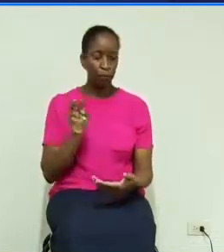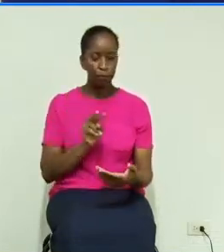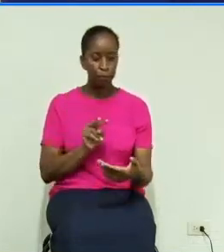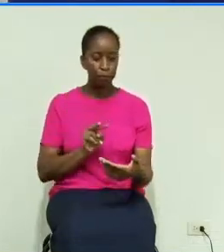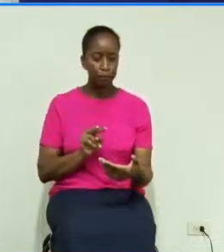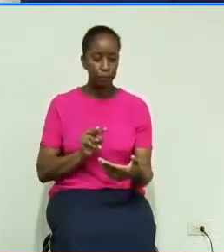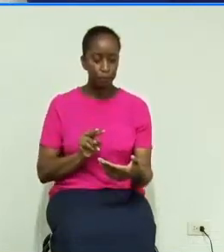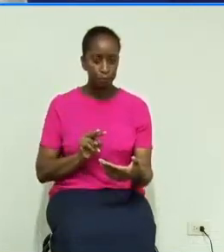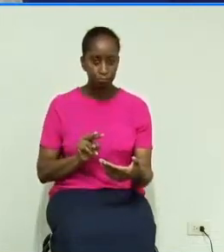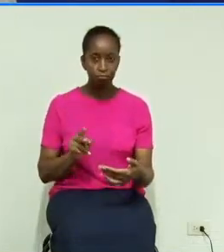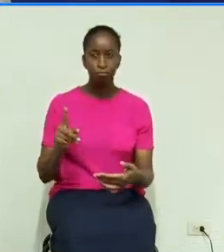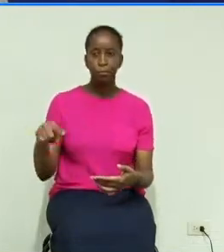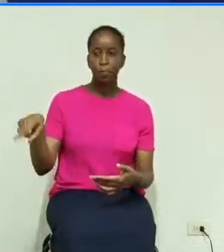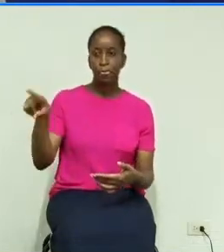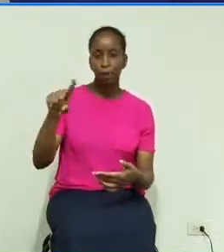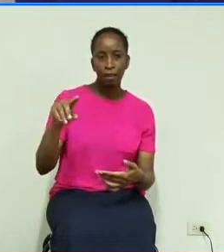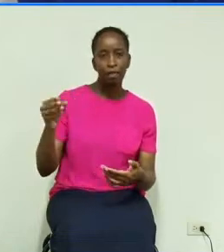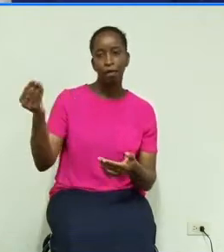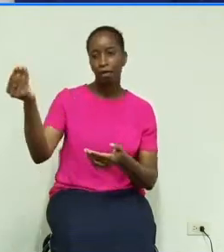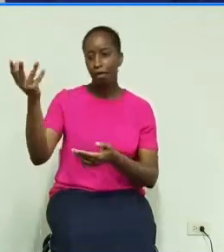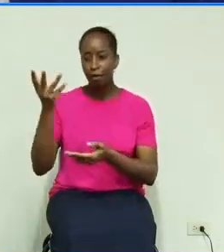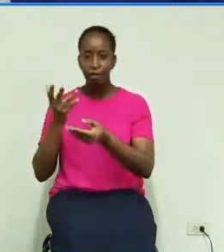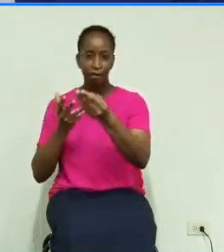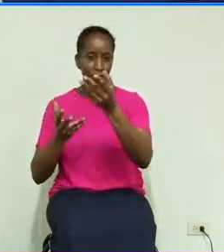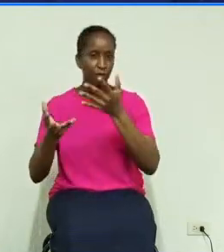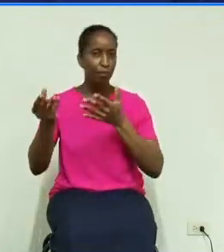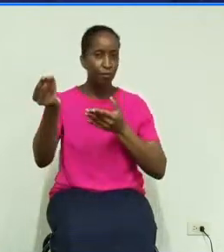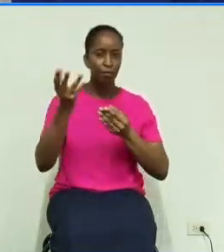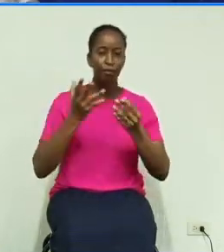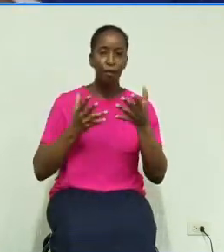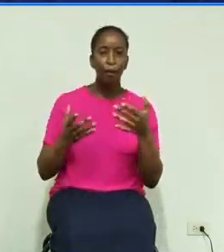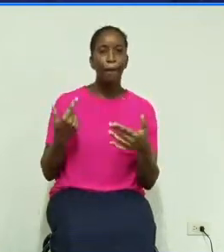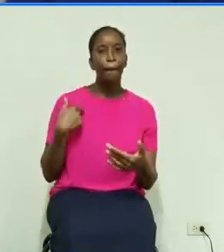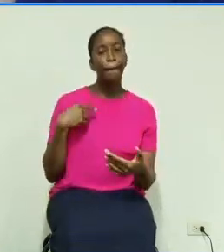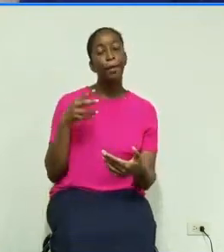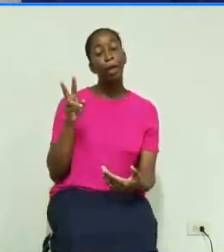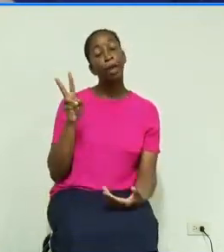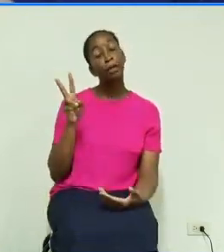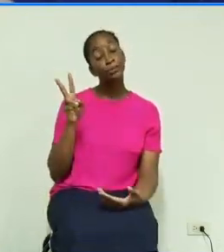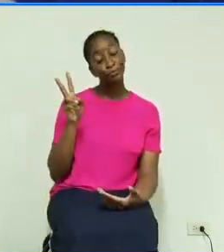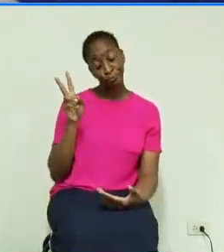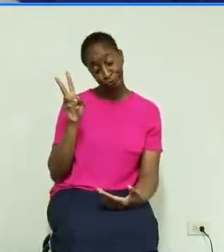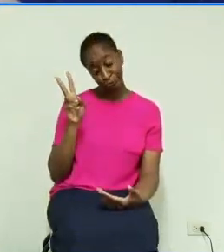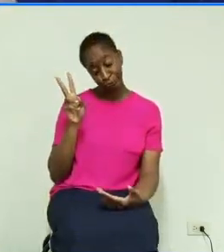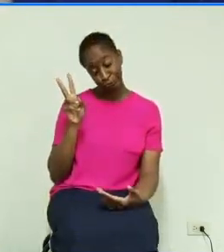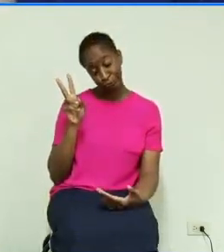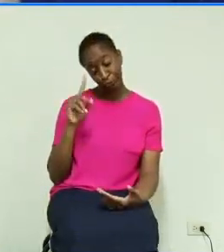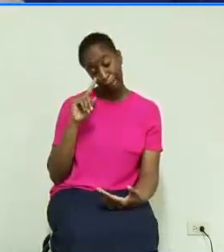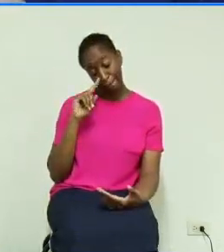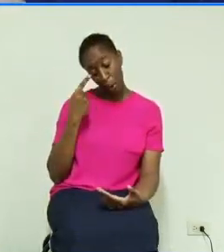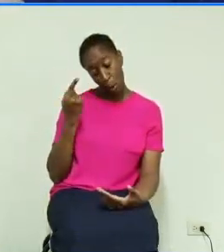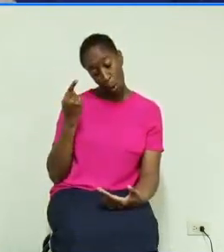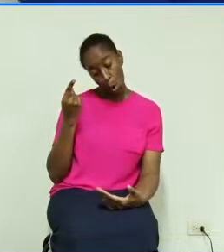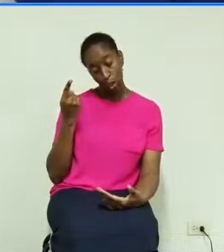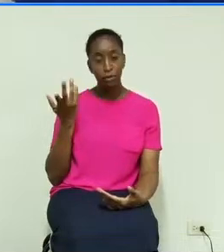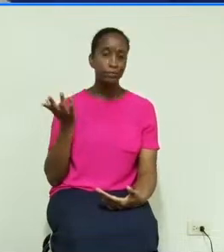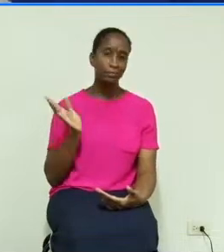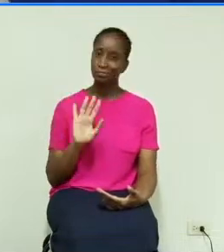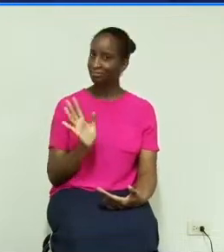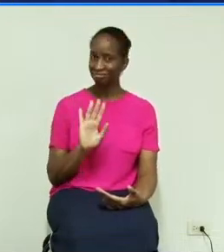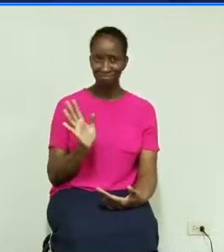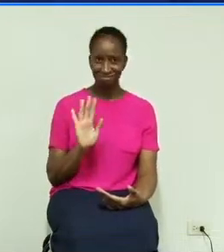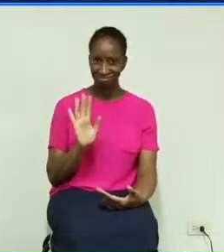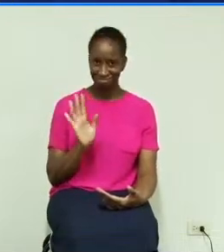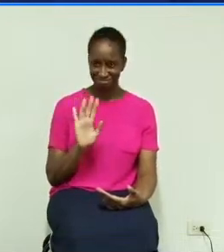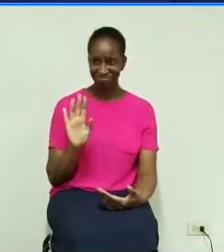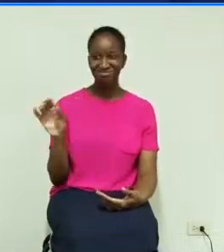technical team. They're telling me what's happening, and it isn't that I am at all distracted, so just explaining. Are there any other questions